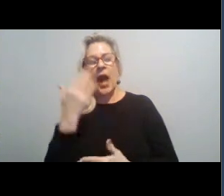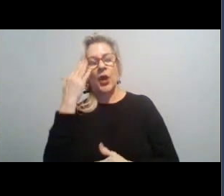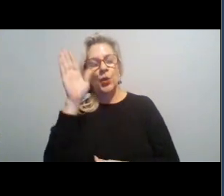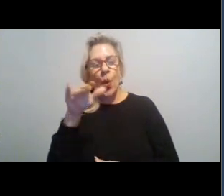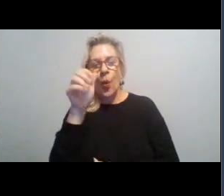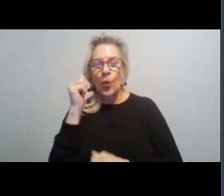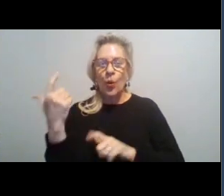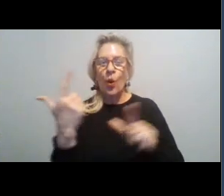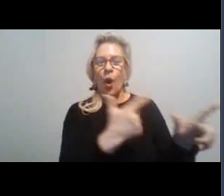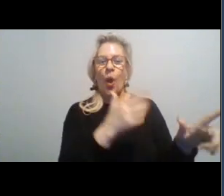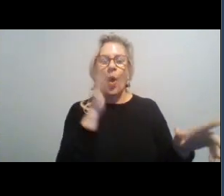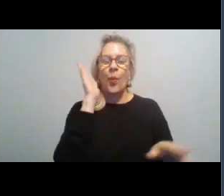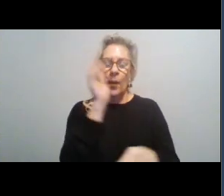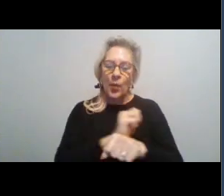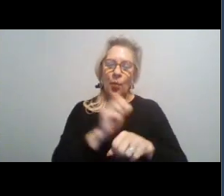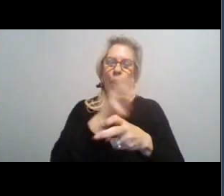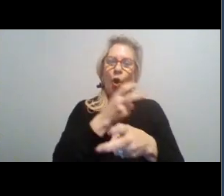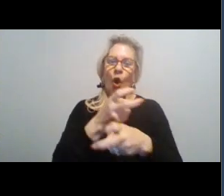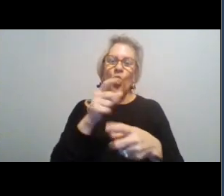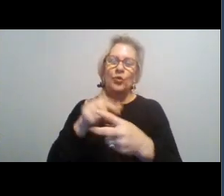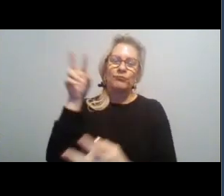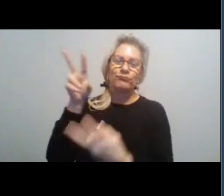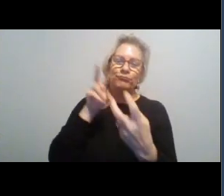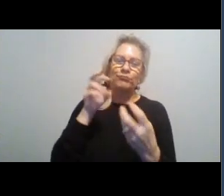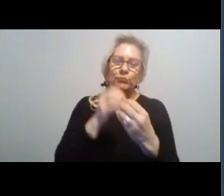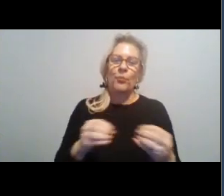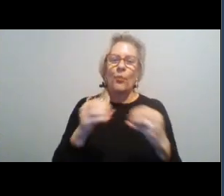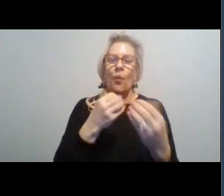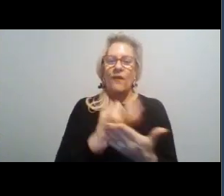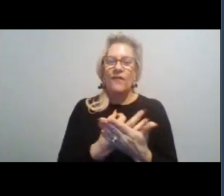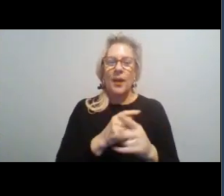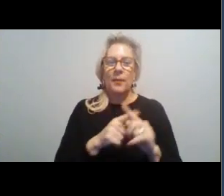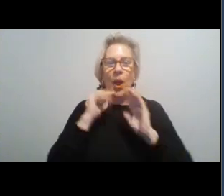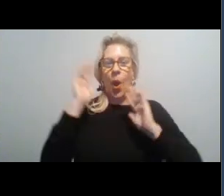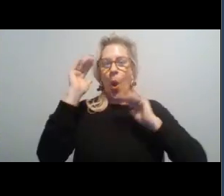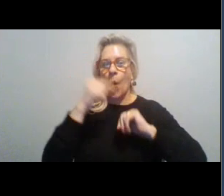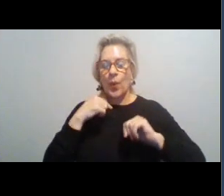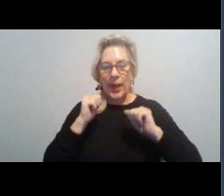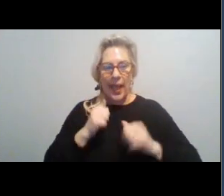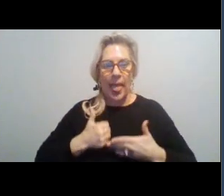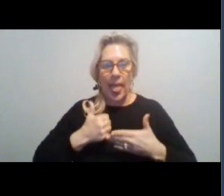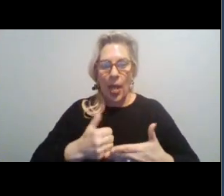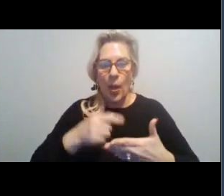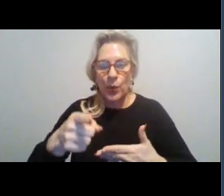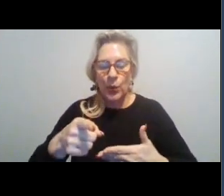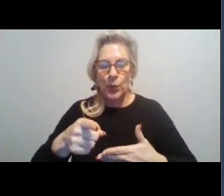a longer-term, greater funding, and just hope that we can help you in that